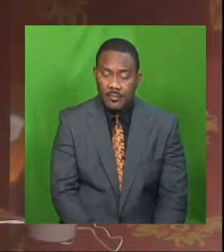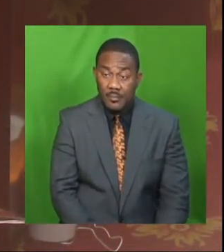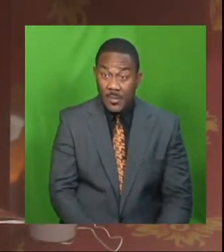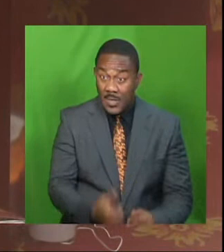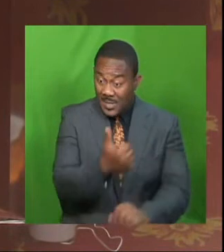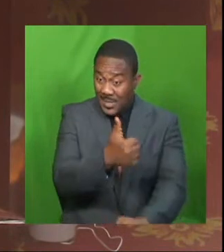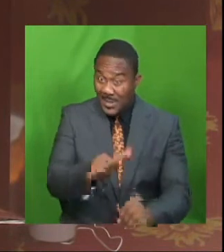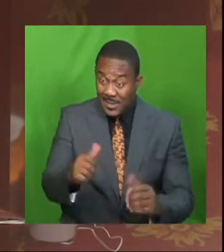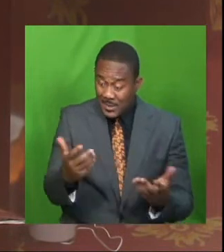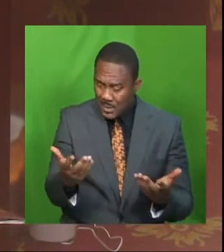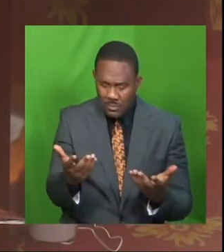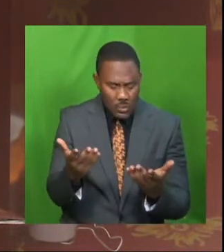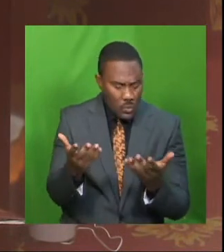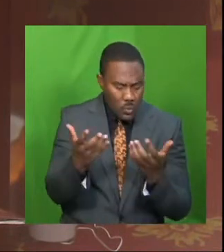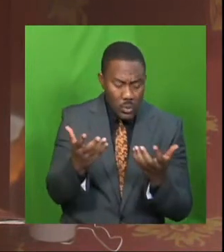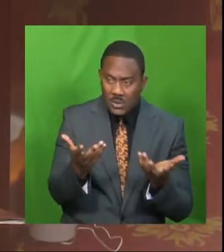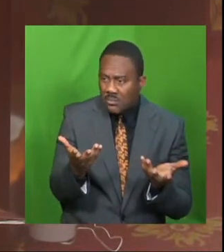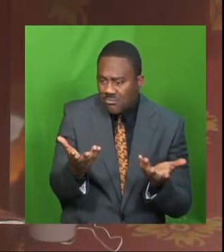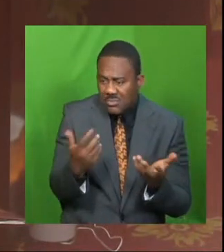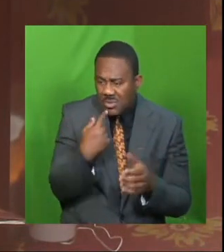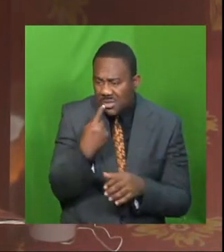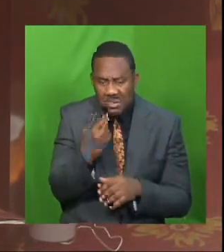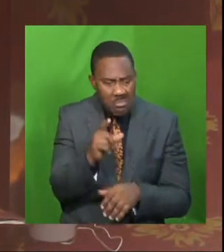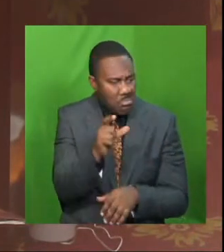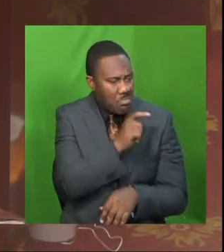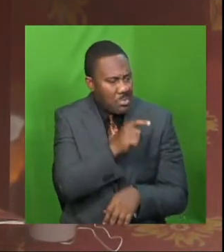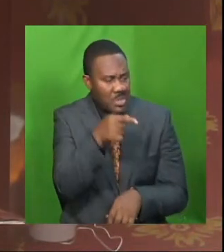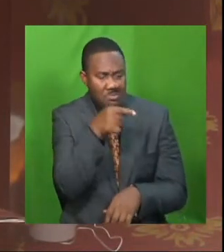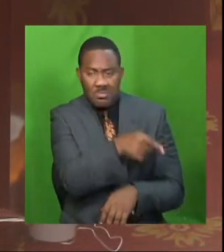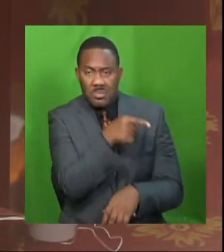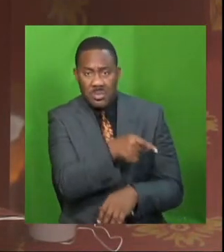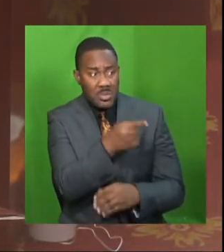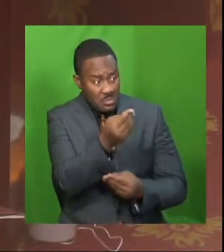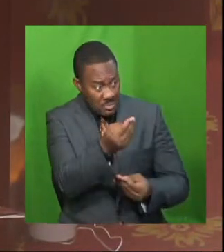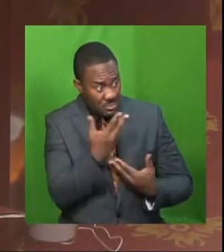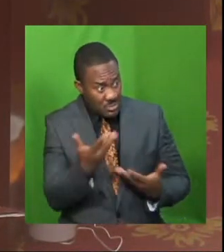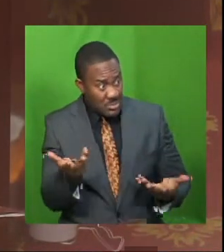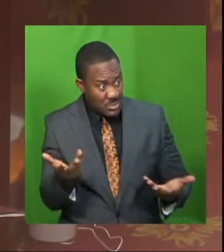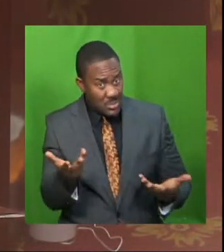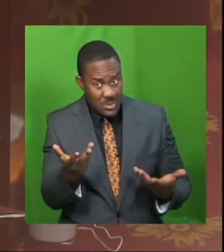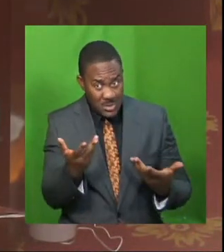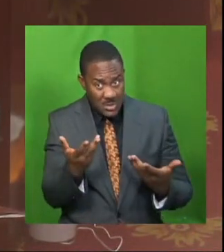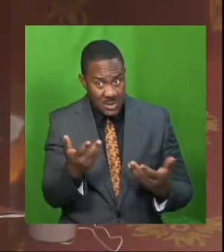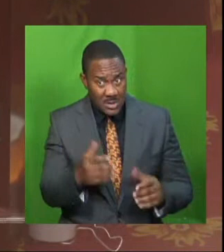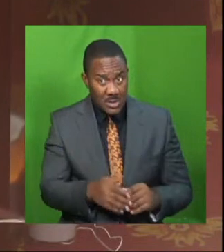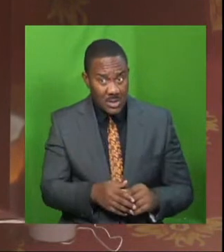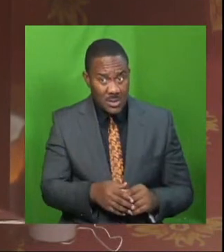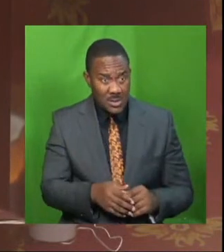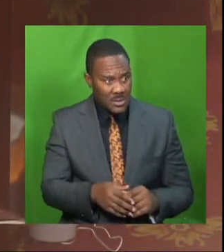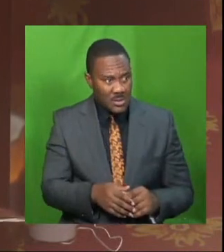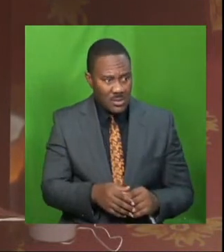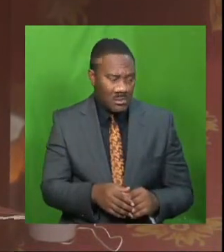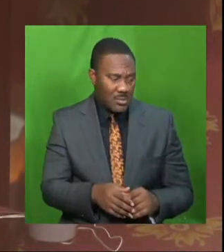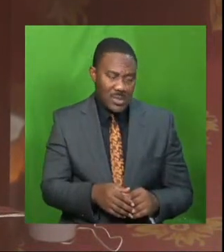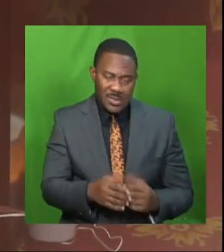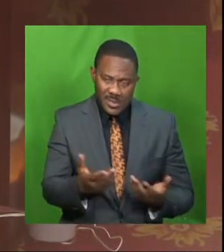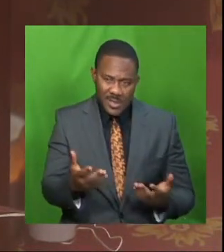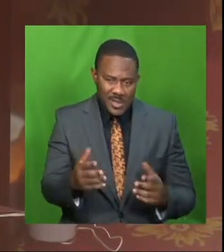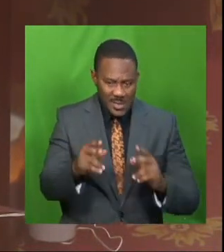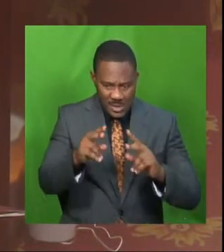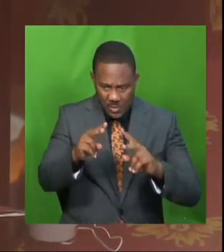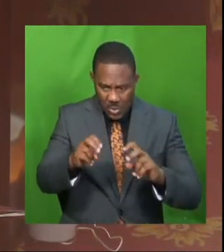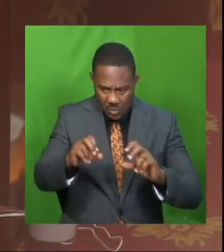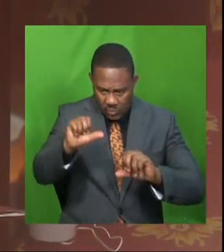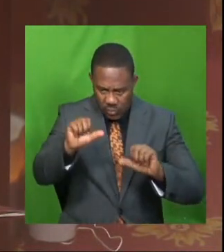told that the police that is responsible for that investigation updates that investigation remains open and that they are still on